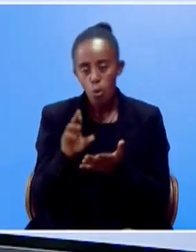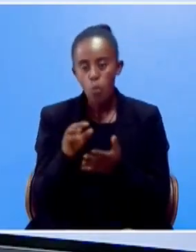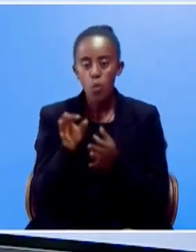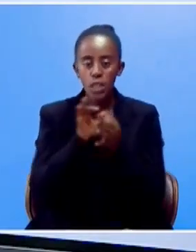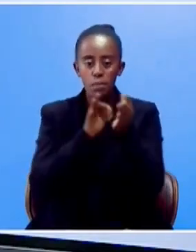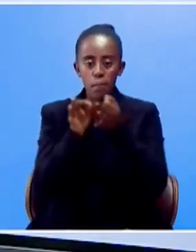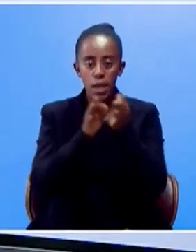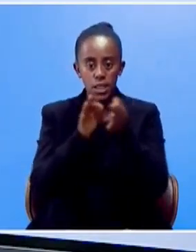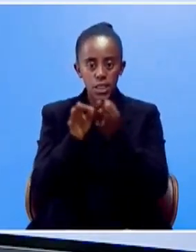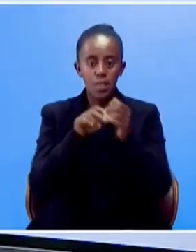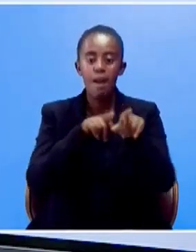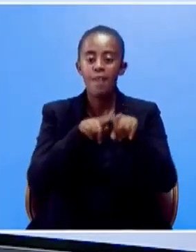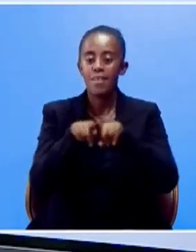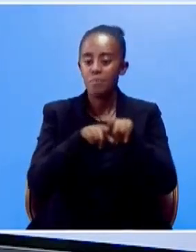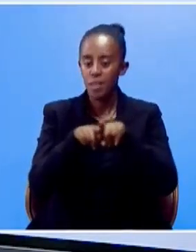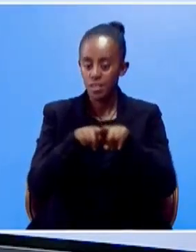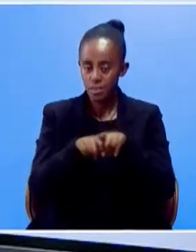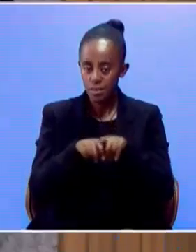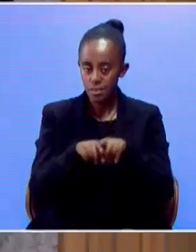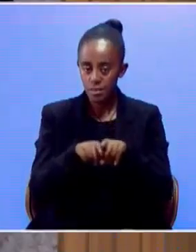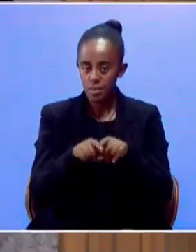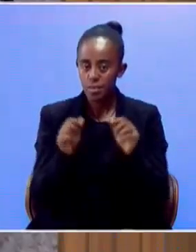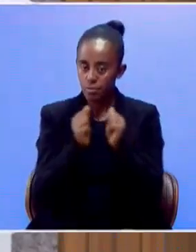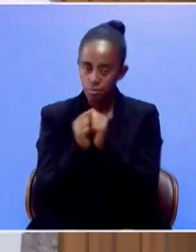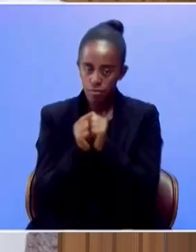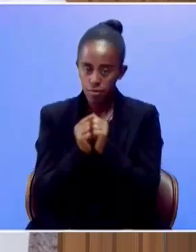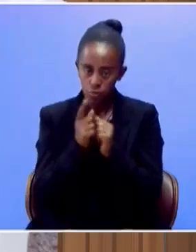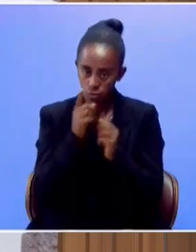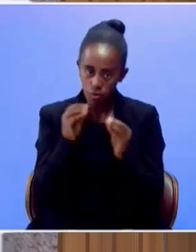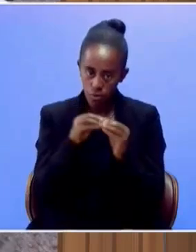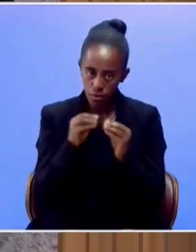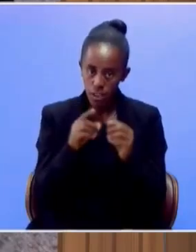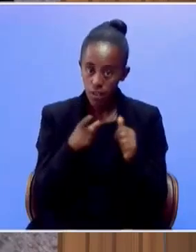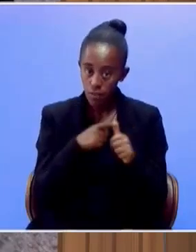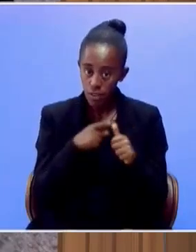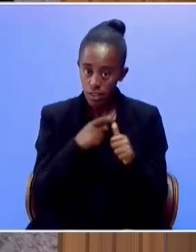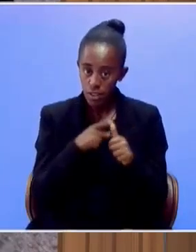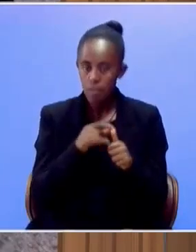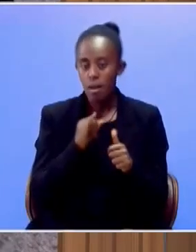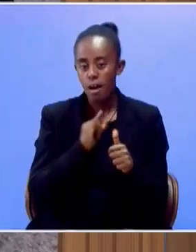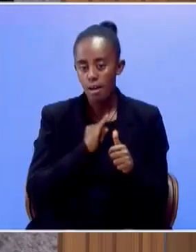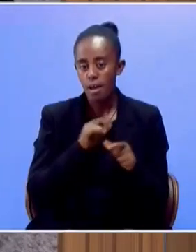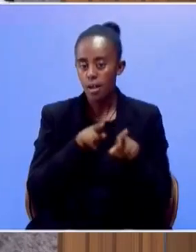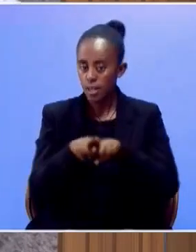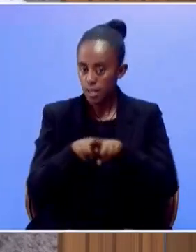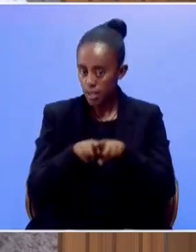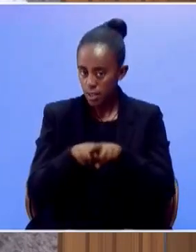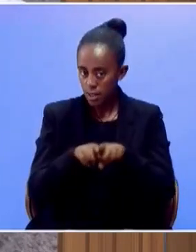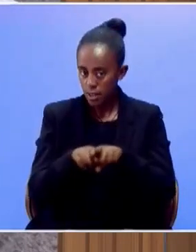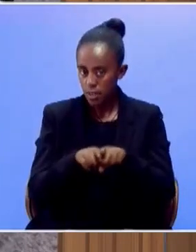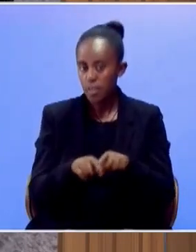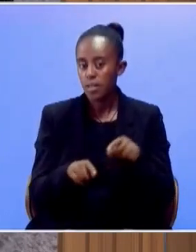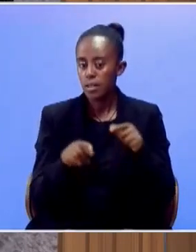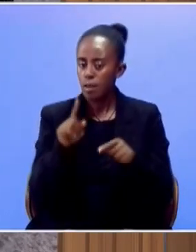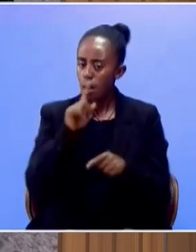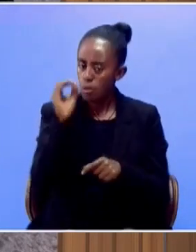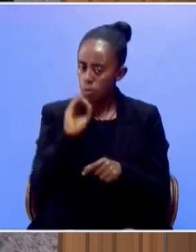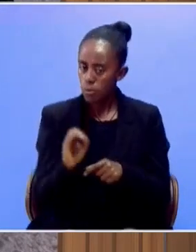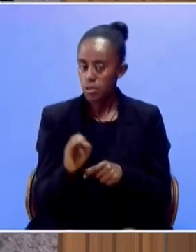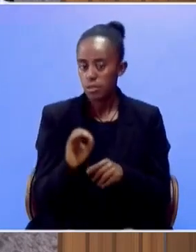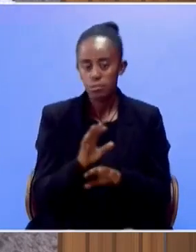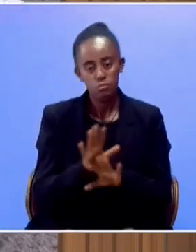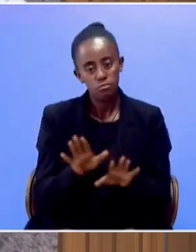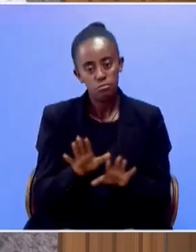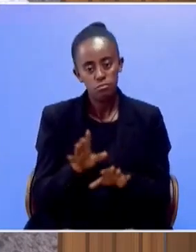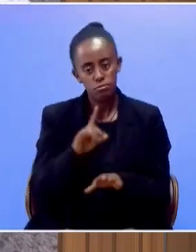what? Agreement. Let us say them together once more. The first one, I agree 100%. Very